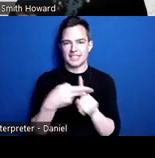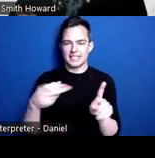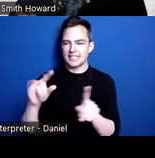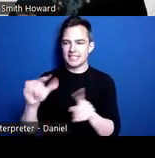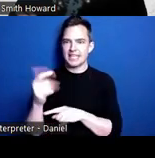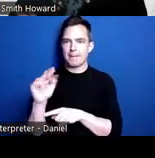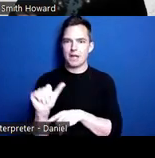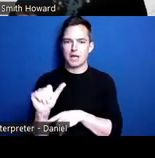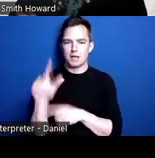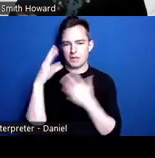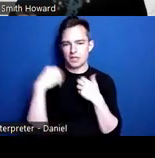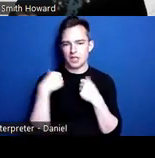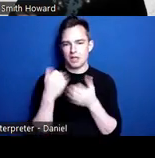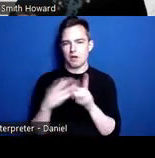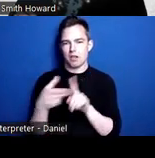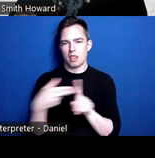health side